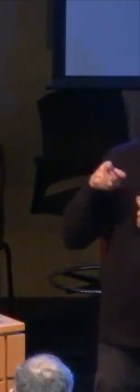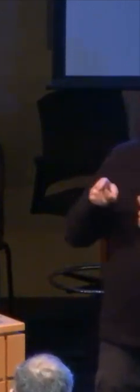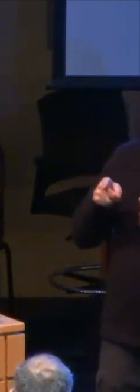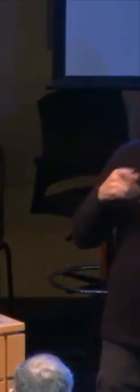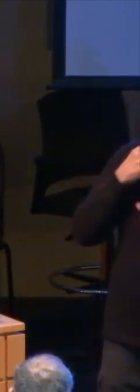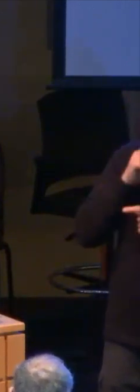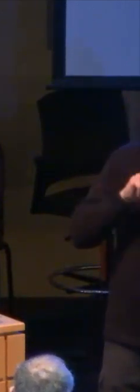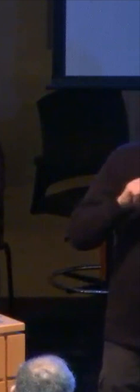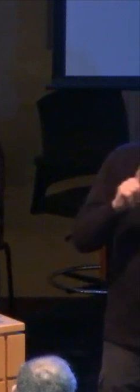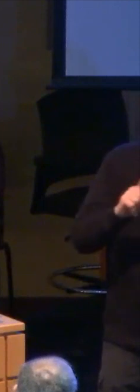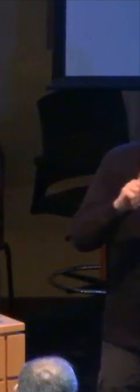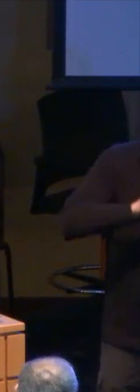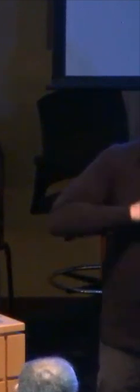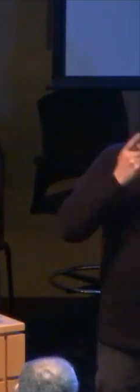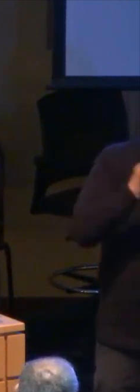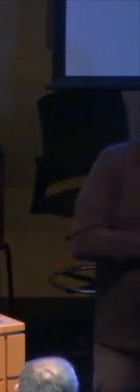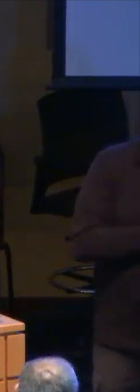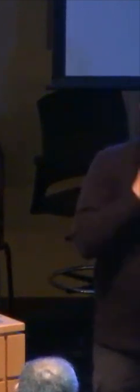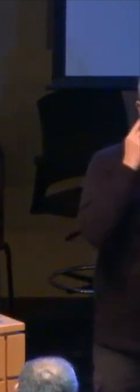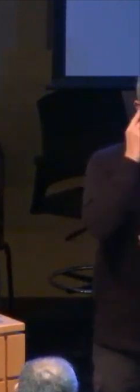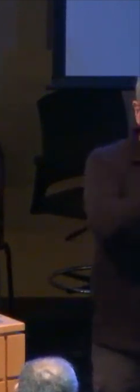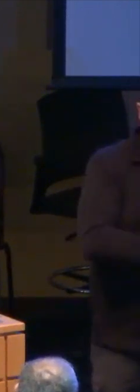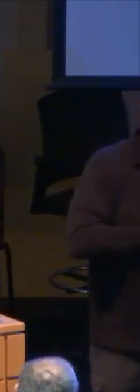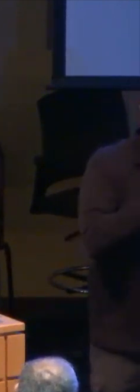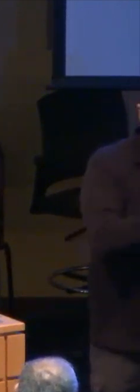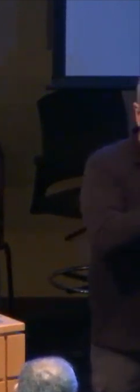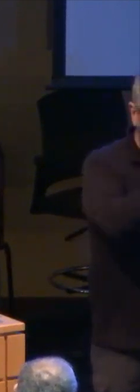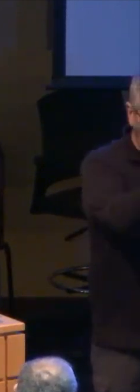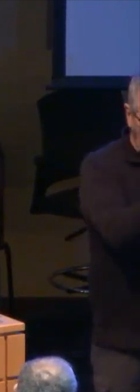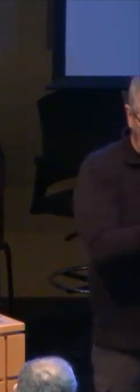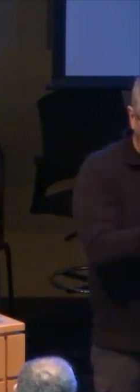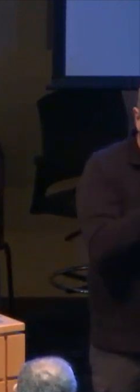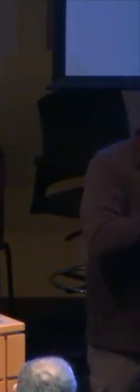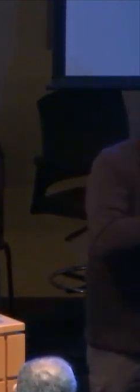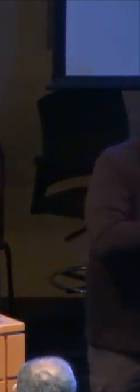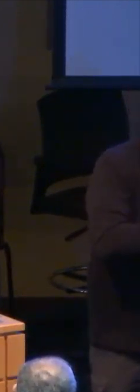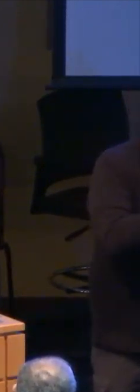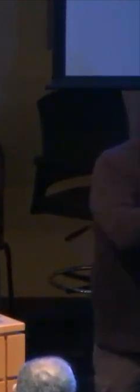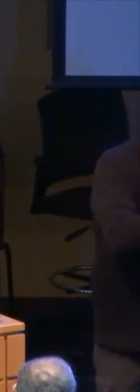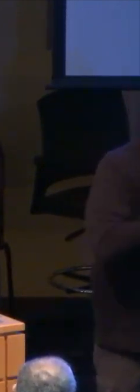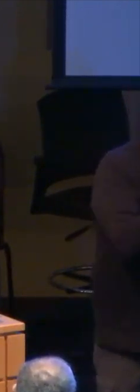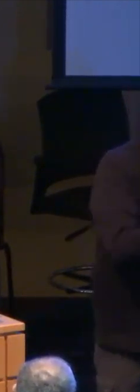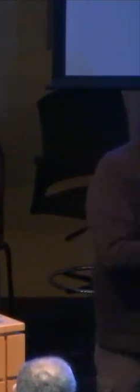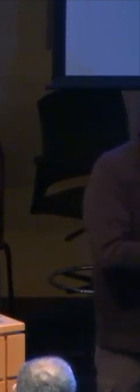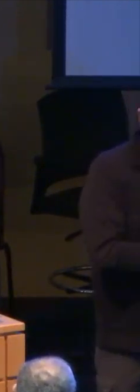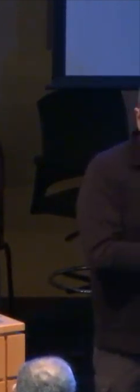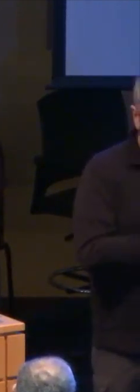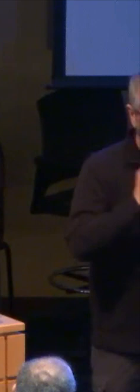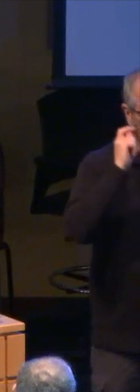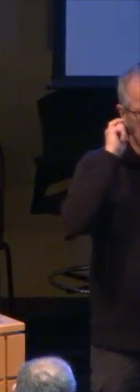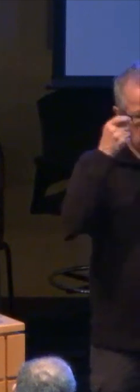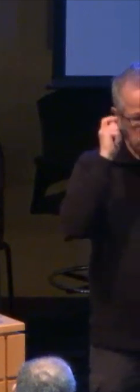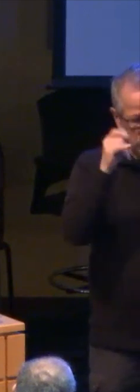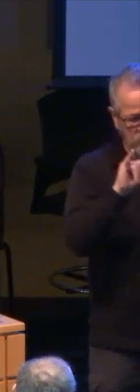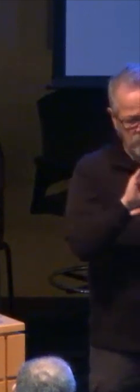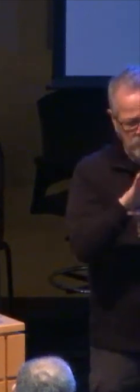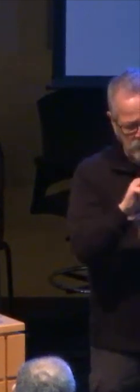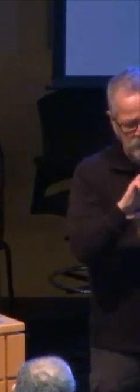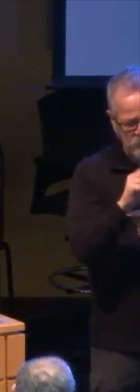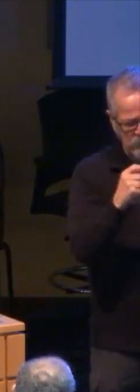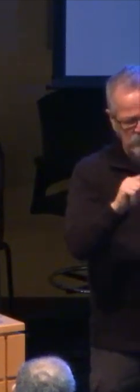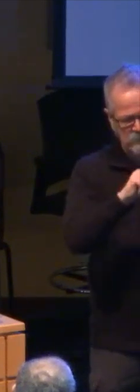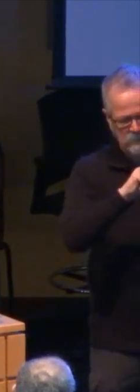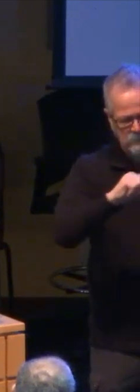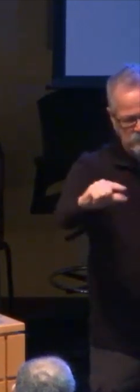of the Greenland Ice Sheet Ocean Science Network. Dr. Straneo has been widely recognized